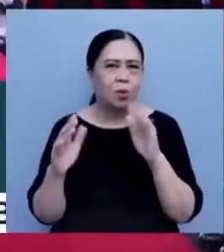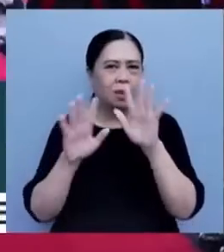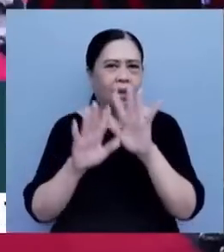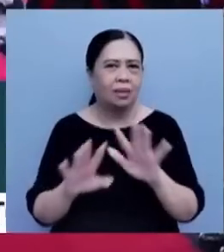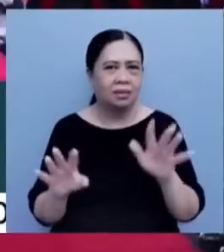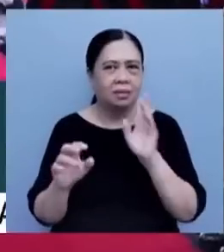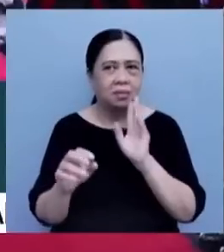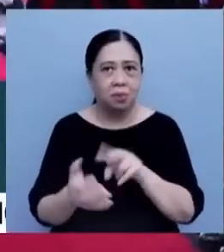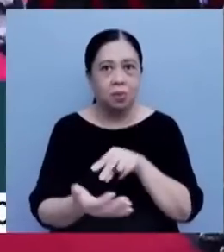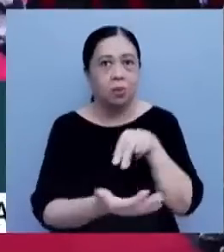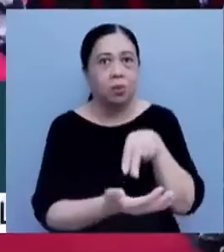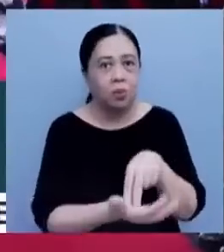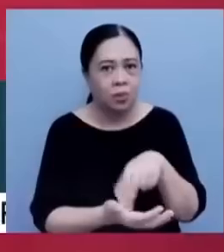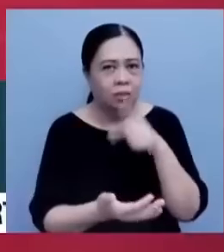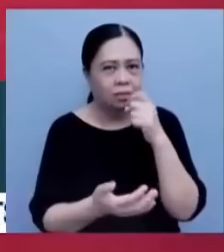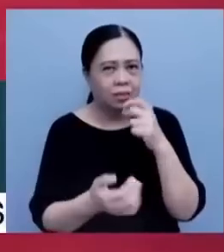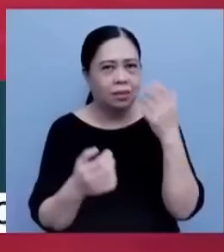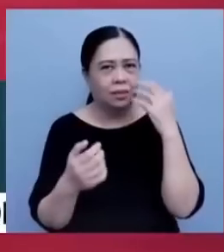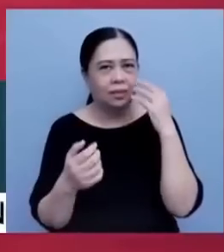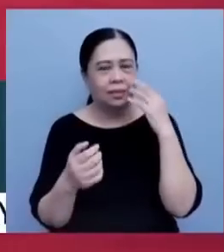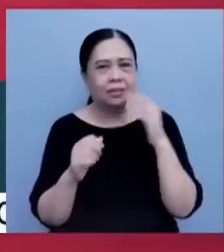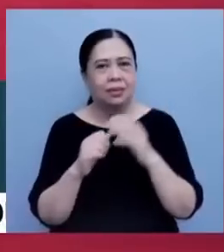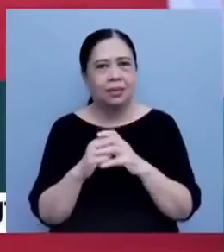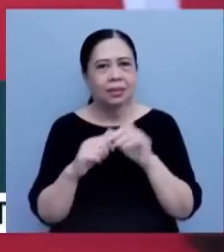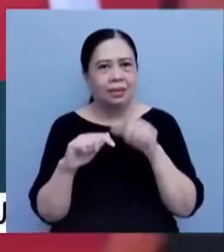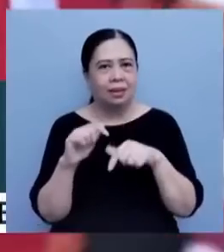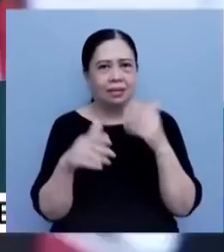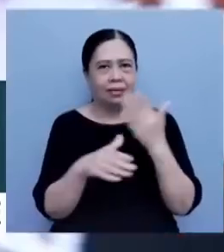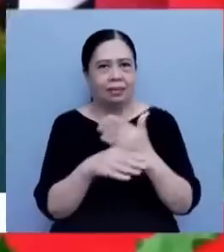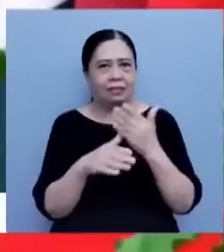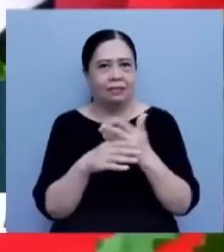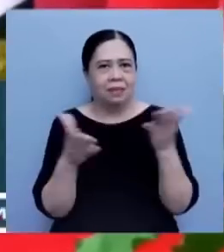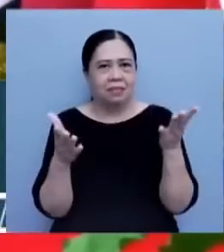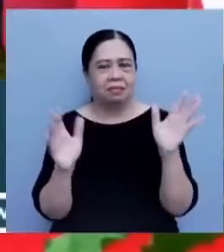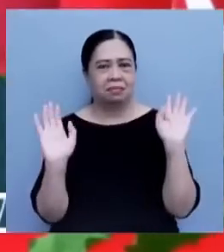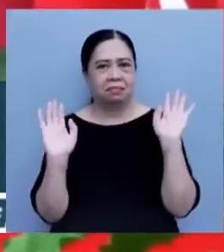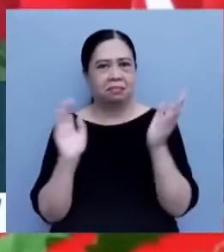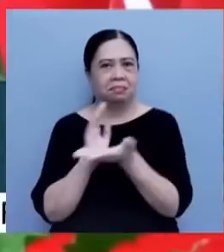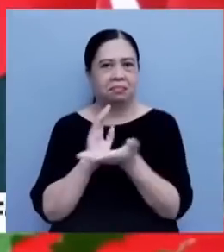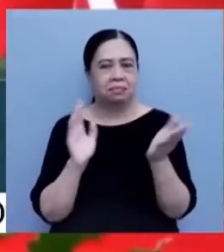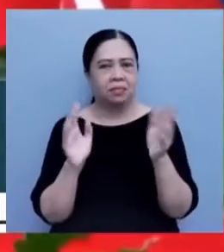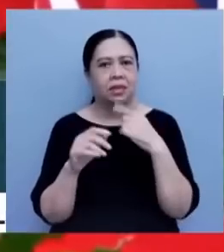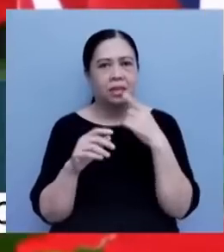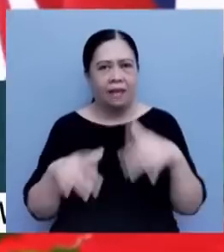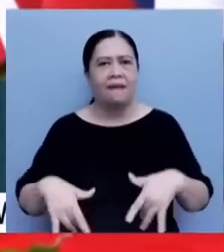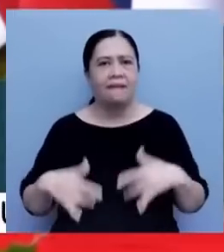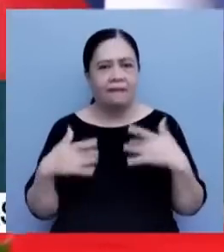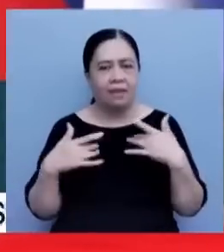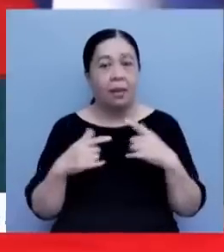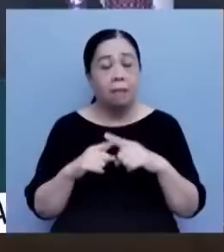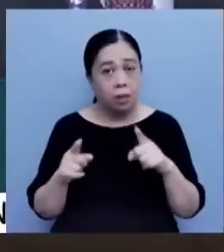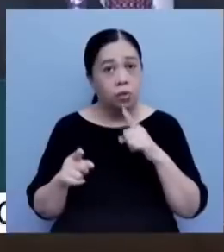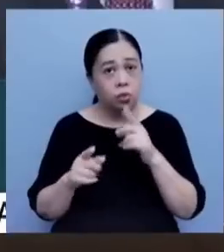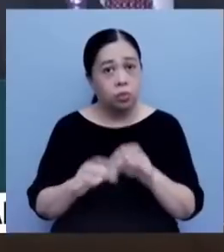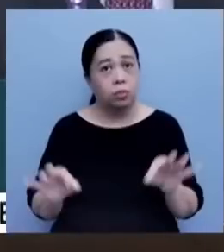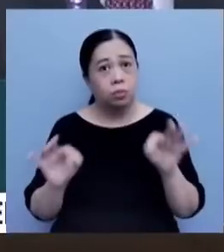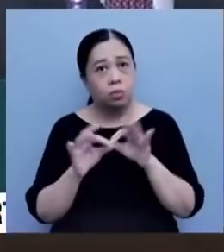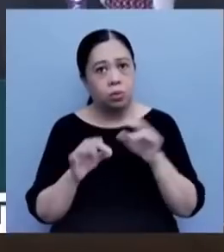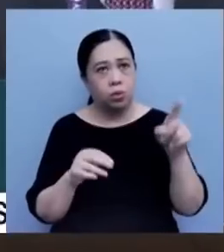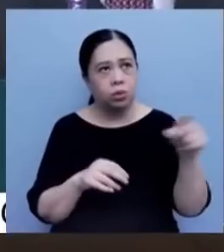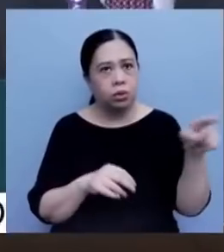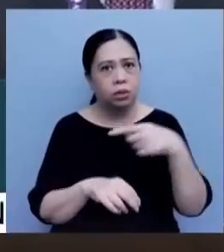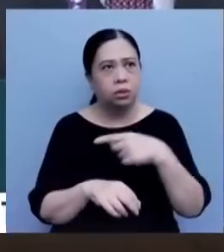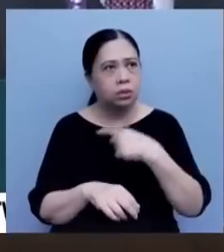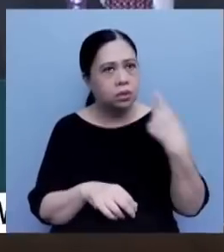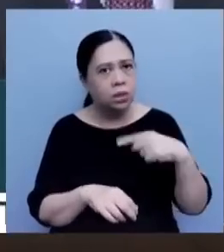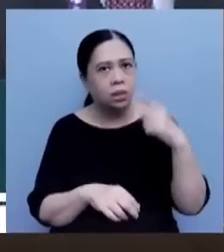on the matter due to the principle of non-interference and unanimity. But he insists it is important to make China's aggression known in